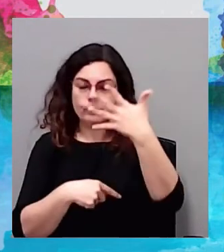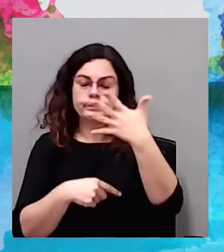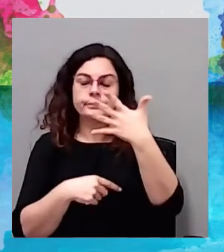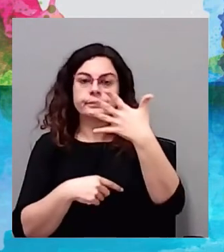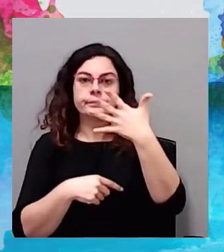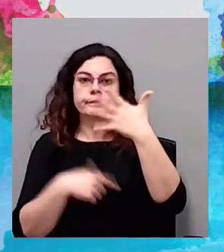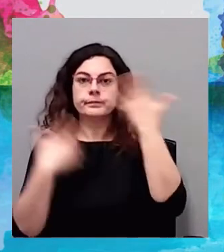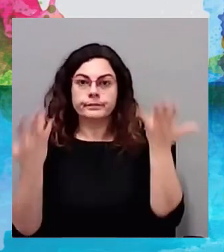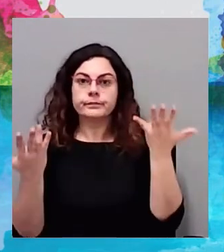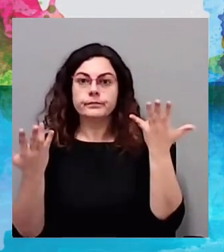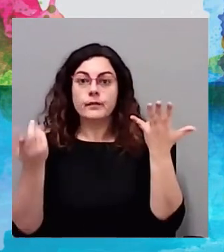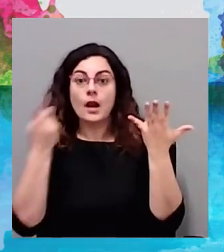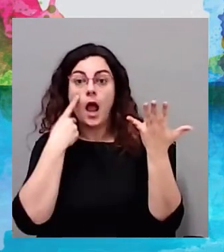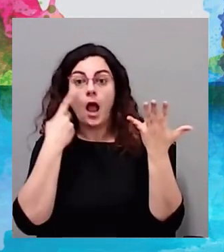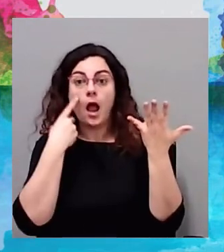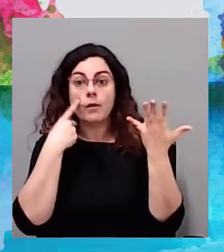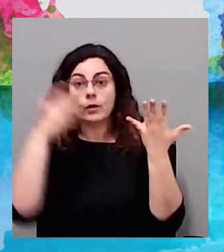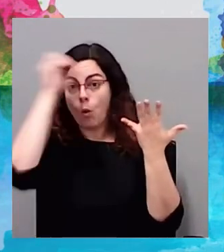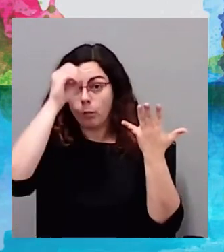Maybe you can choose one or describe it.